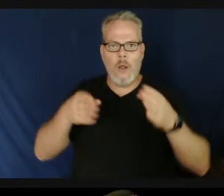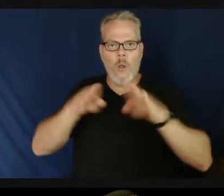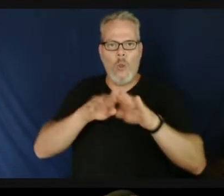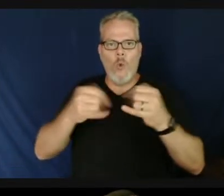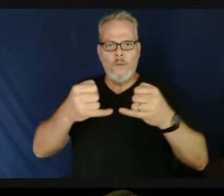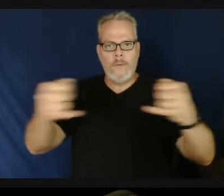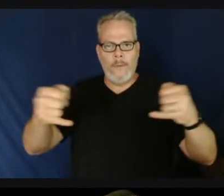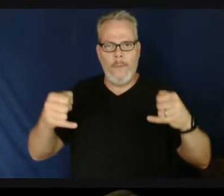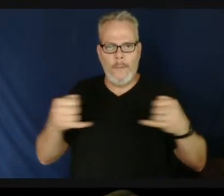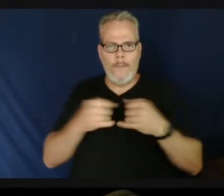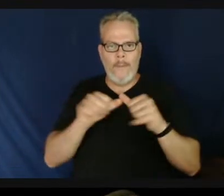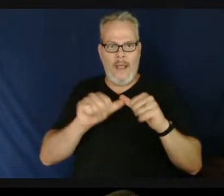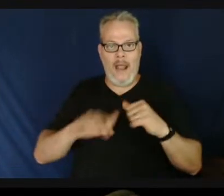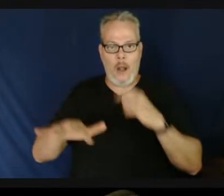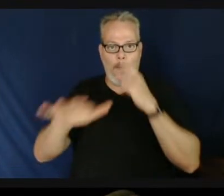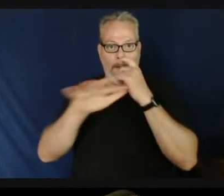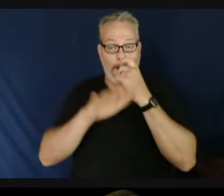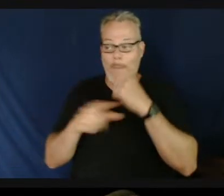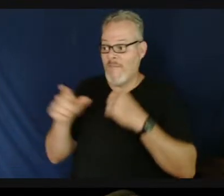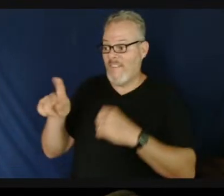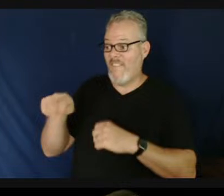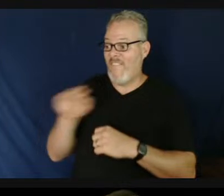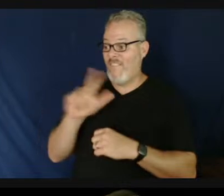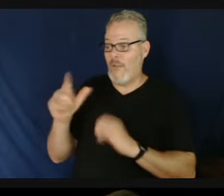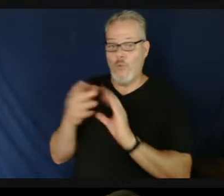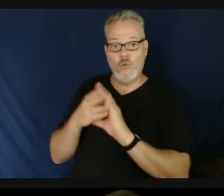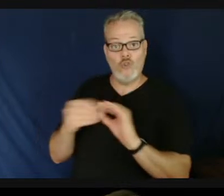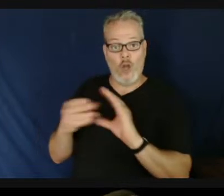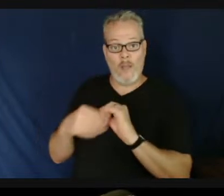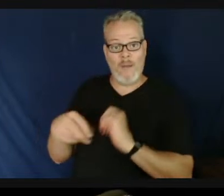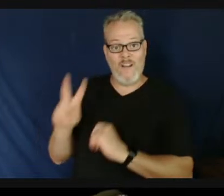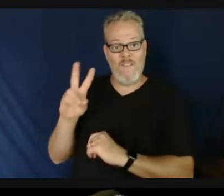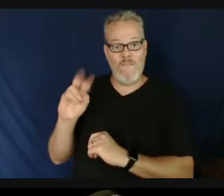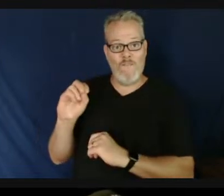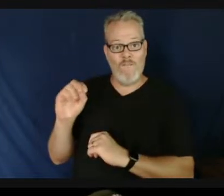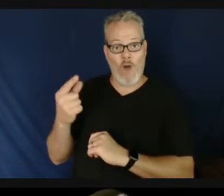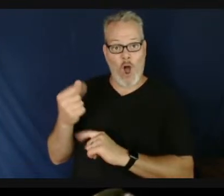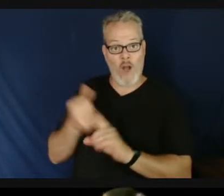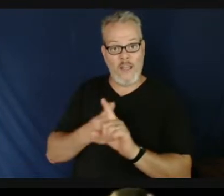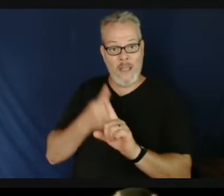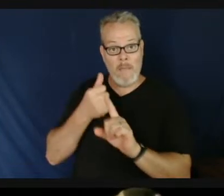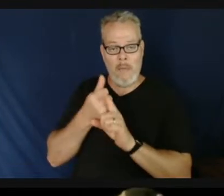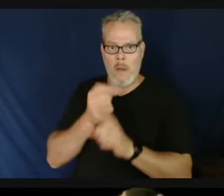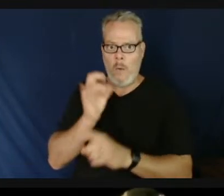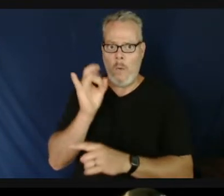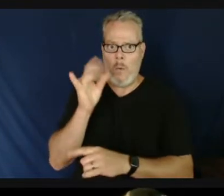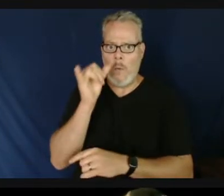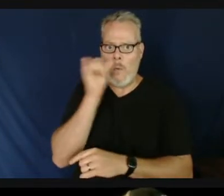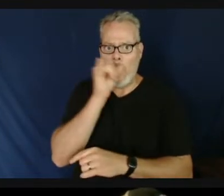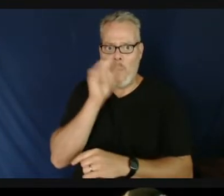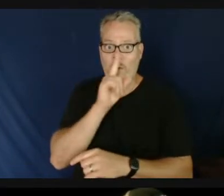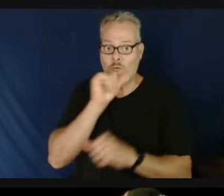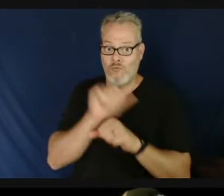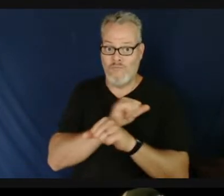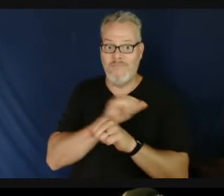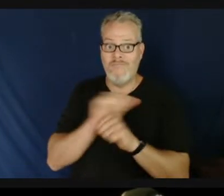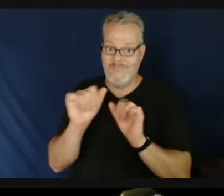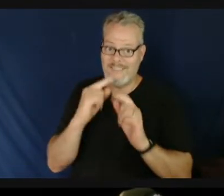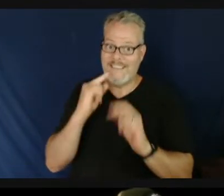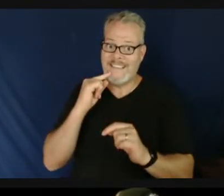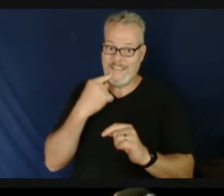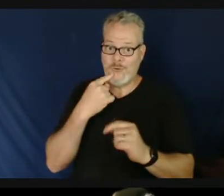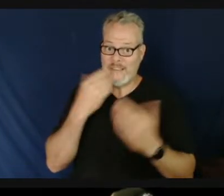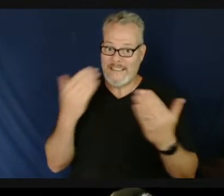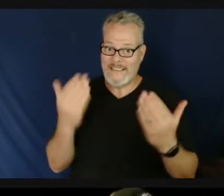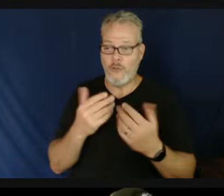talking about the VOG impact. It's an actual serious thing here, and cruising in some of those areas is not recommended, and it